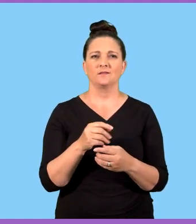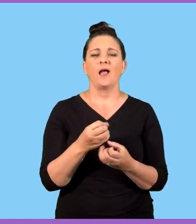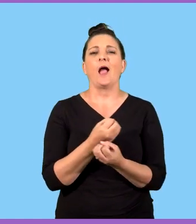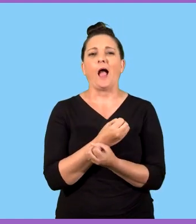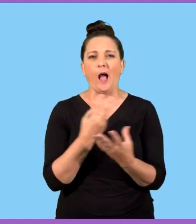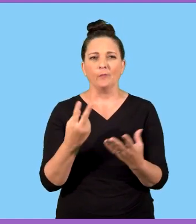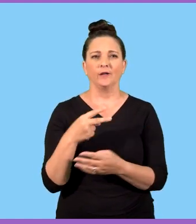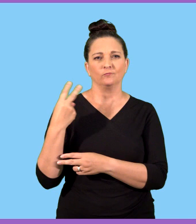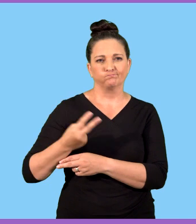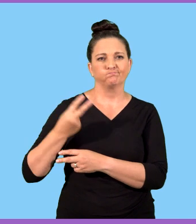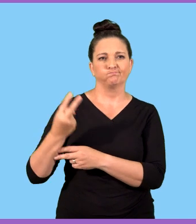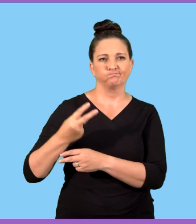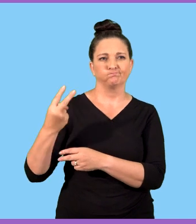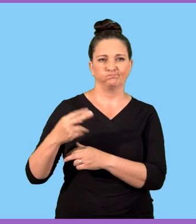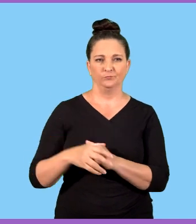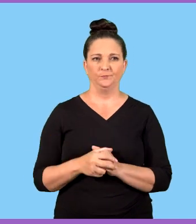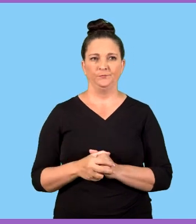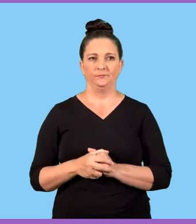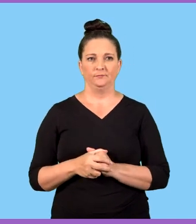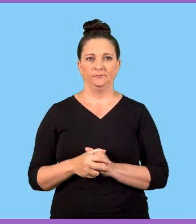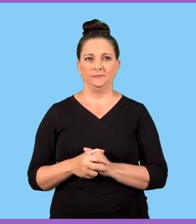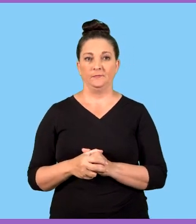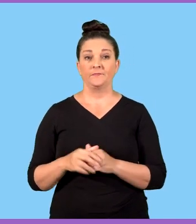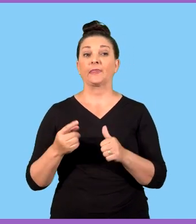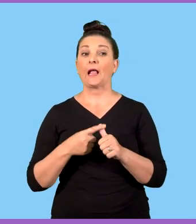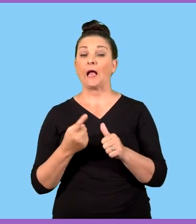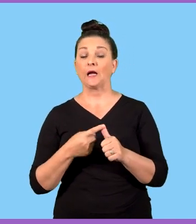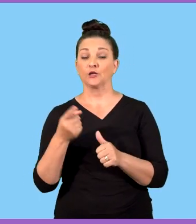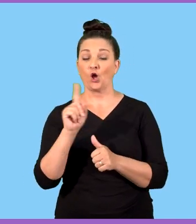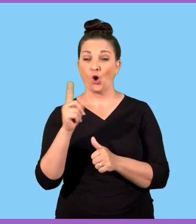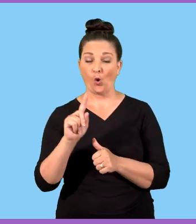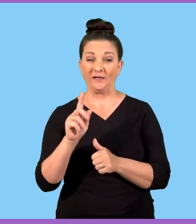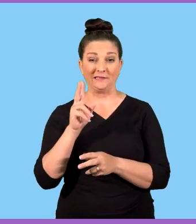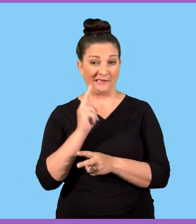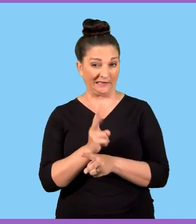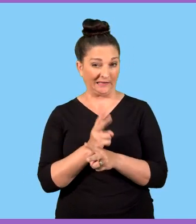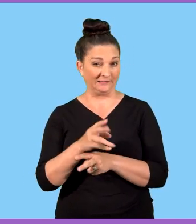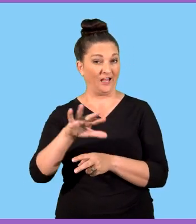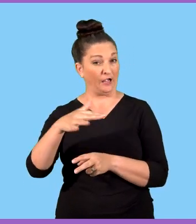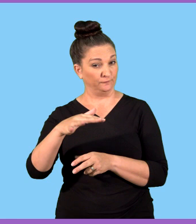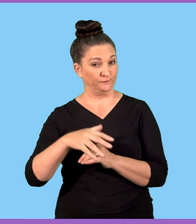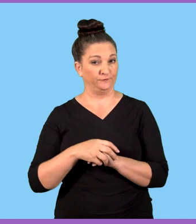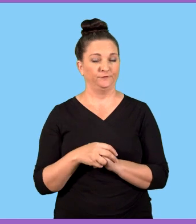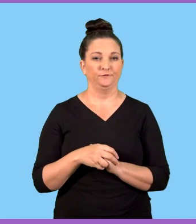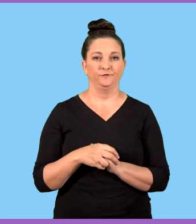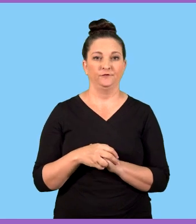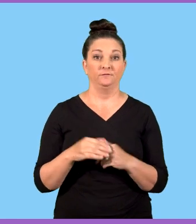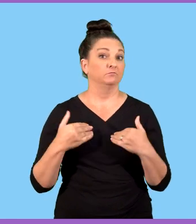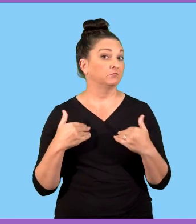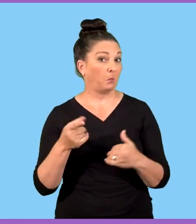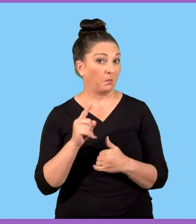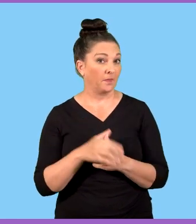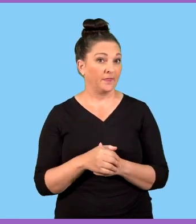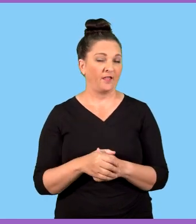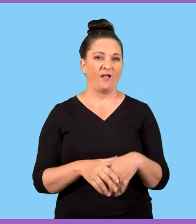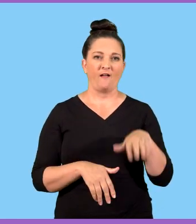Frequency. That should tell me what I need to do here. Calculate the mean. So what I would do is I'd start